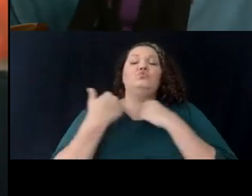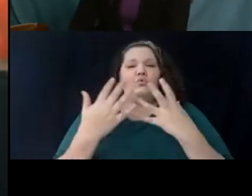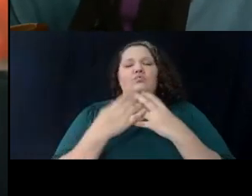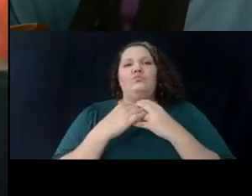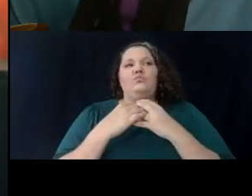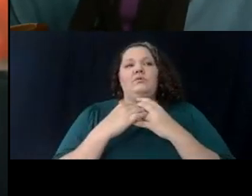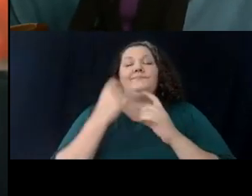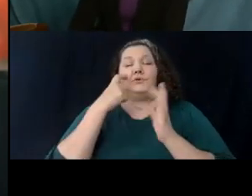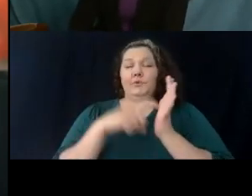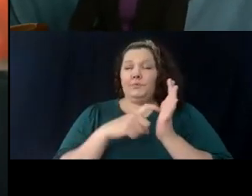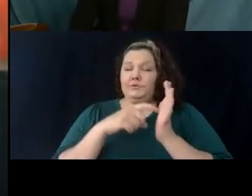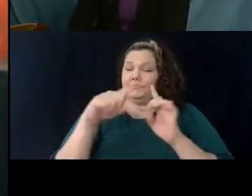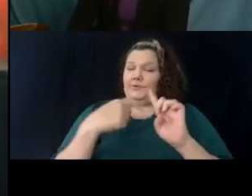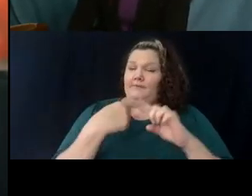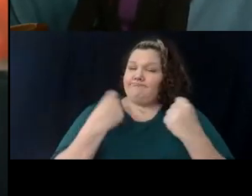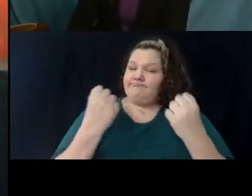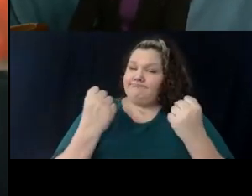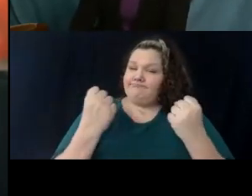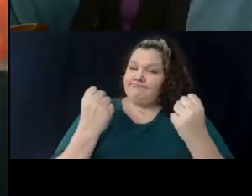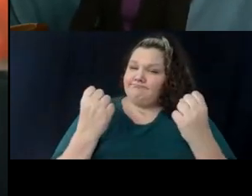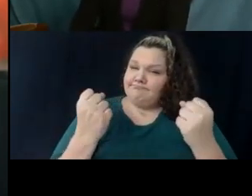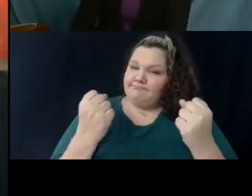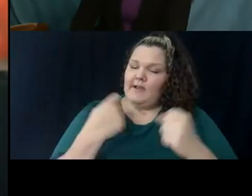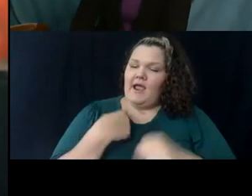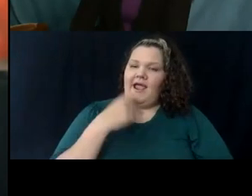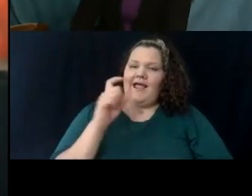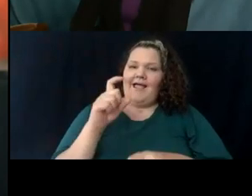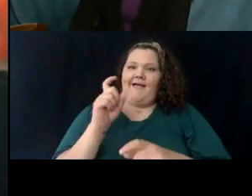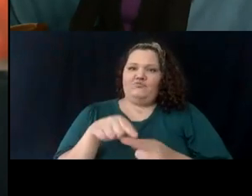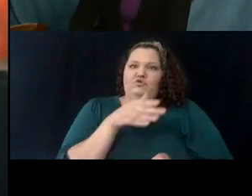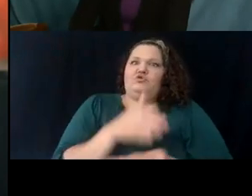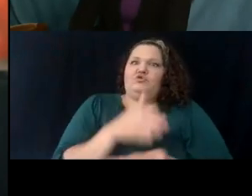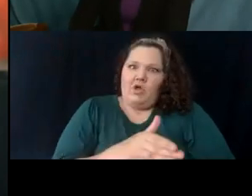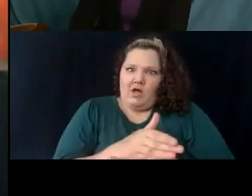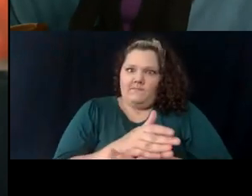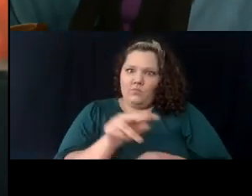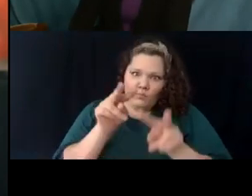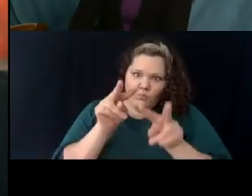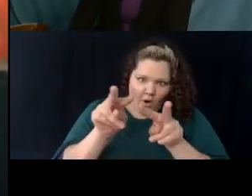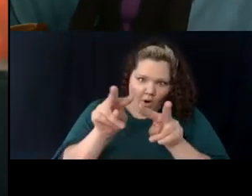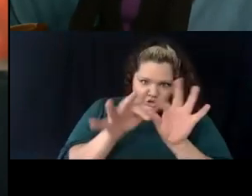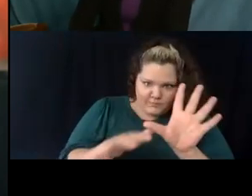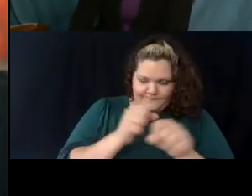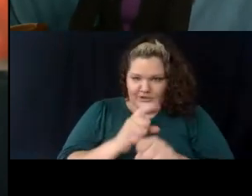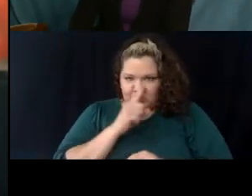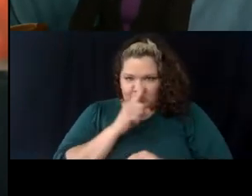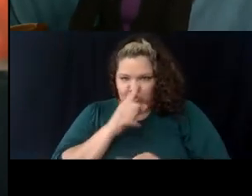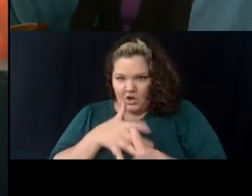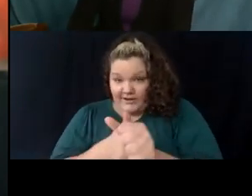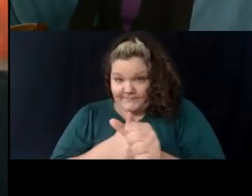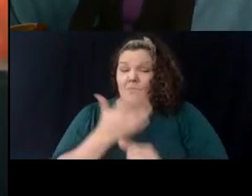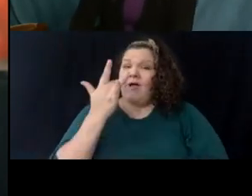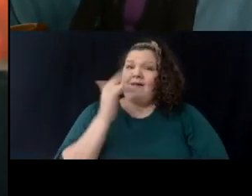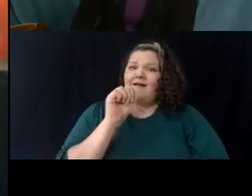language. It has its own grammar, its own structure. It is its own language. So you'll notice that, for example, when I'm signing, I